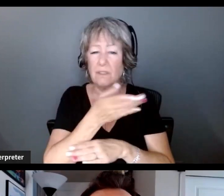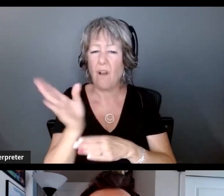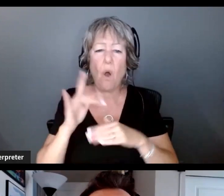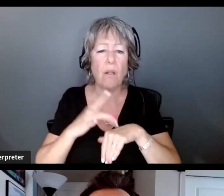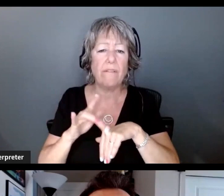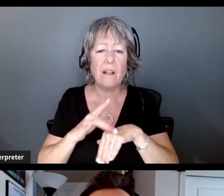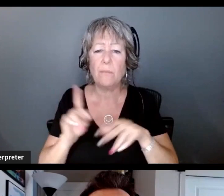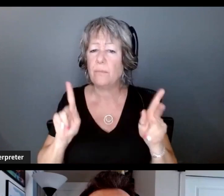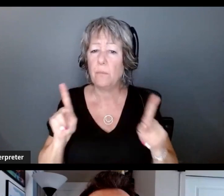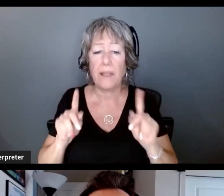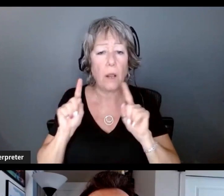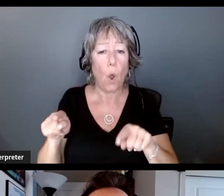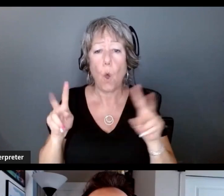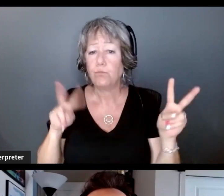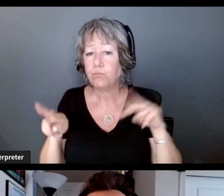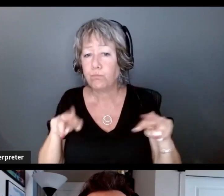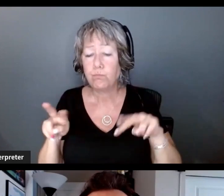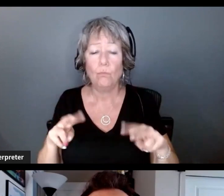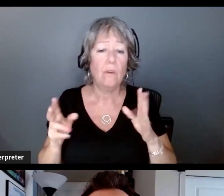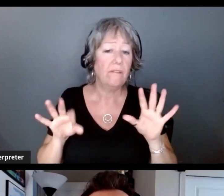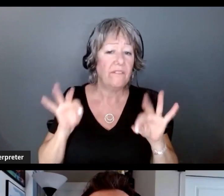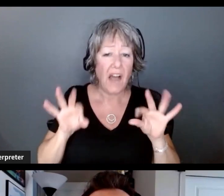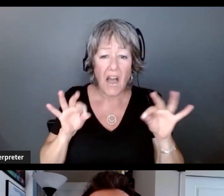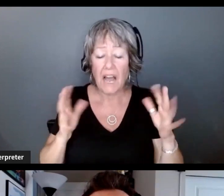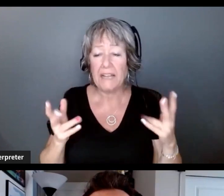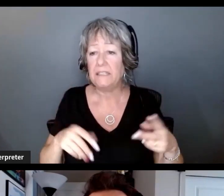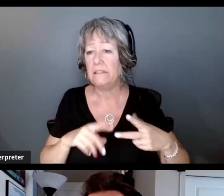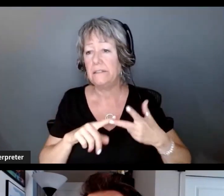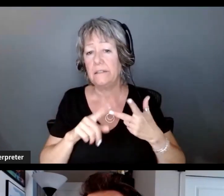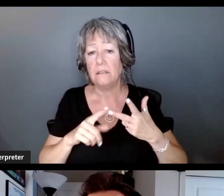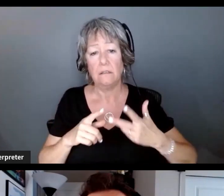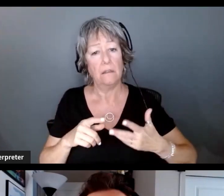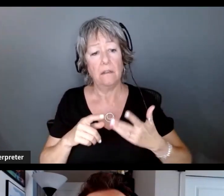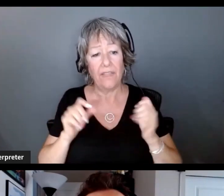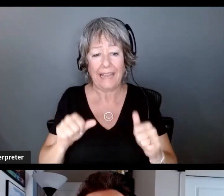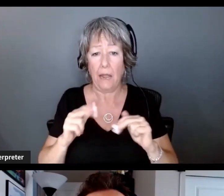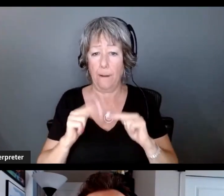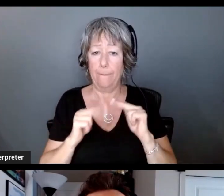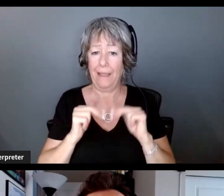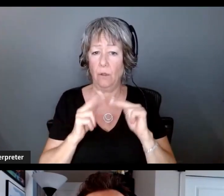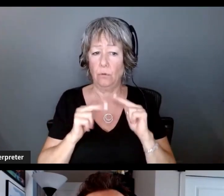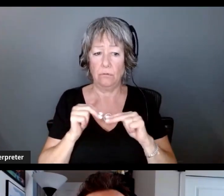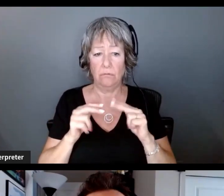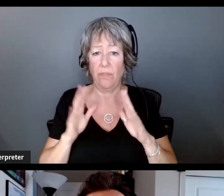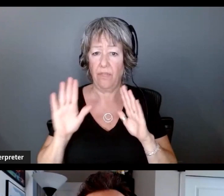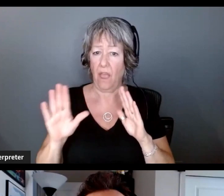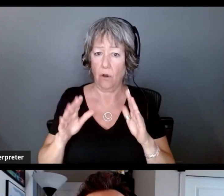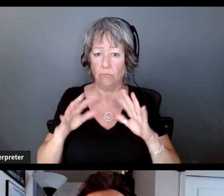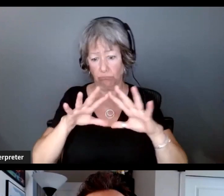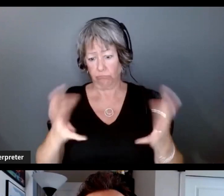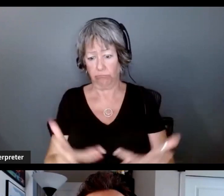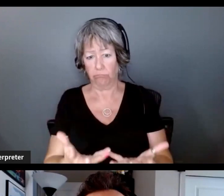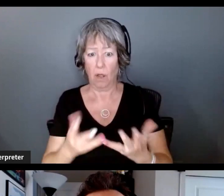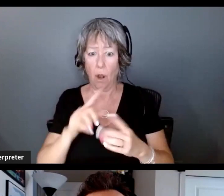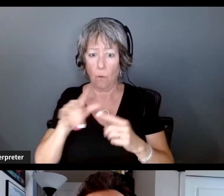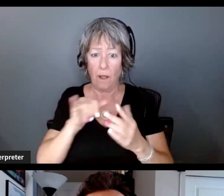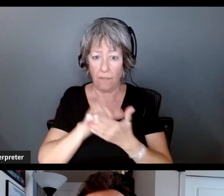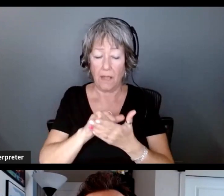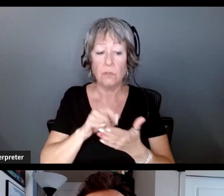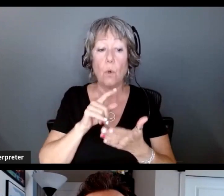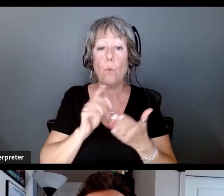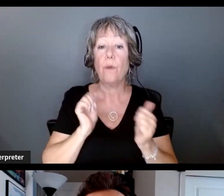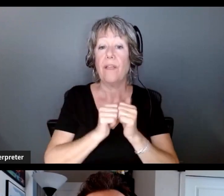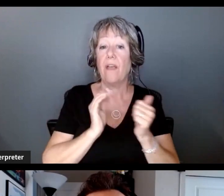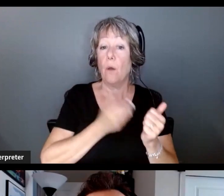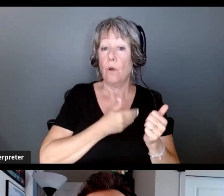can go look at it, find this, and they can build the automation around it. So what we have essentially done as part of the managed service